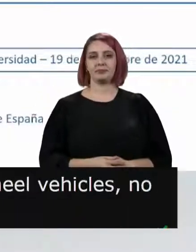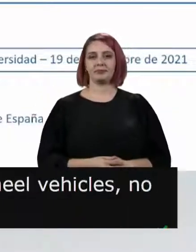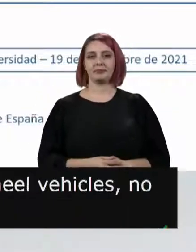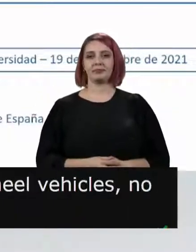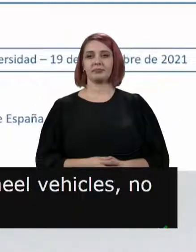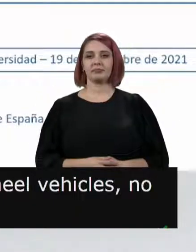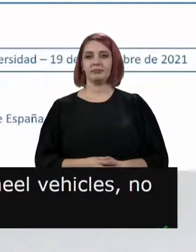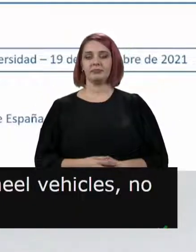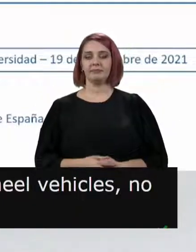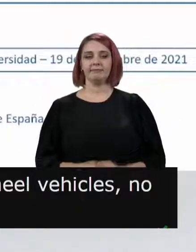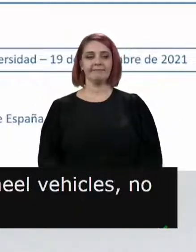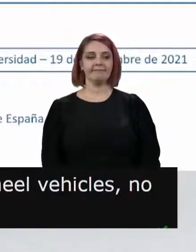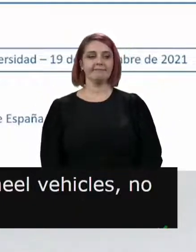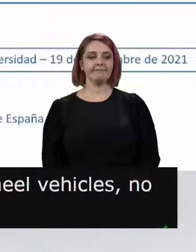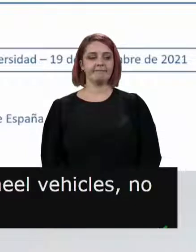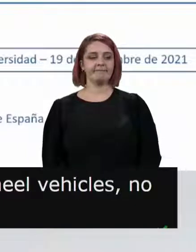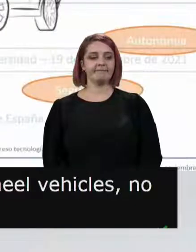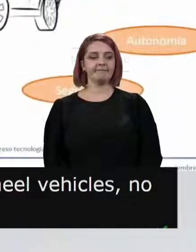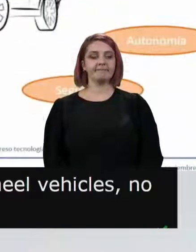wheels.